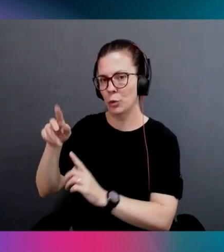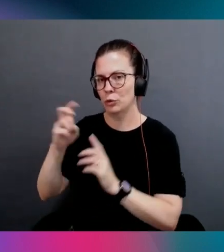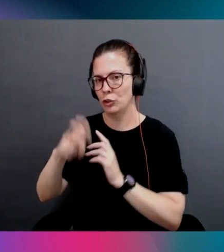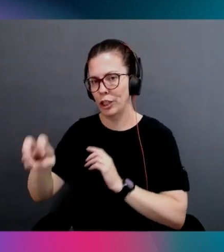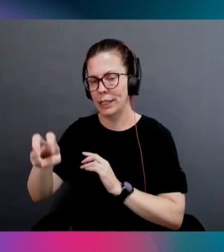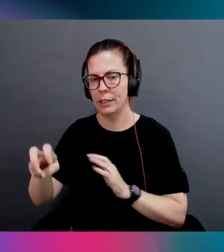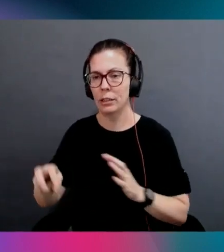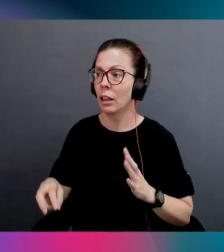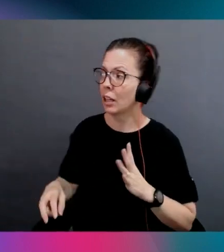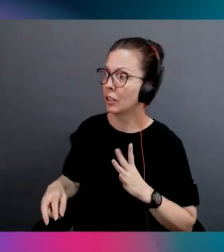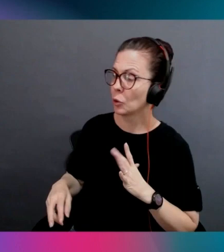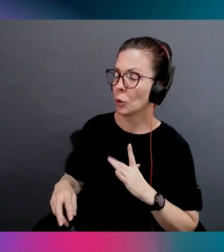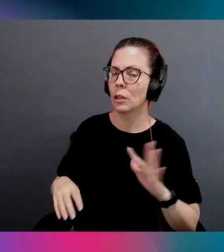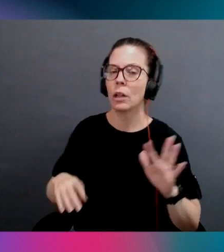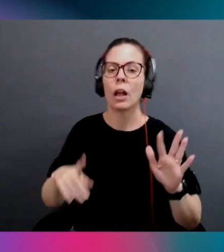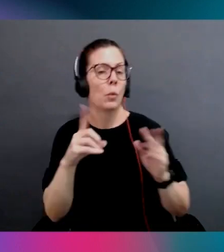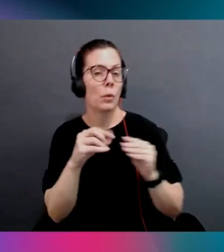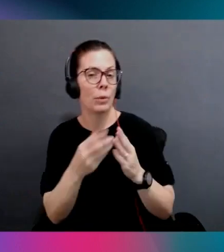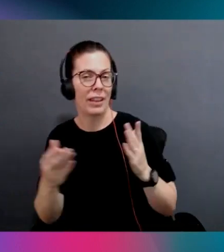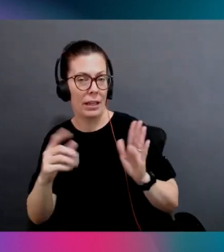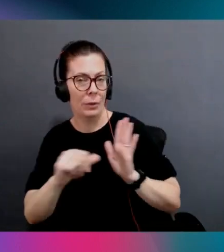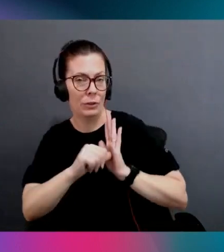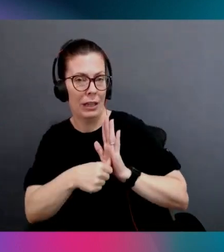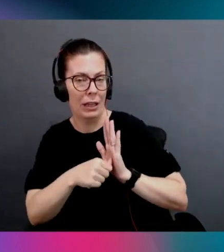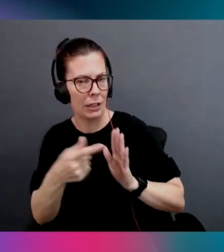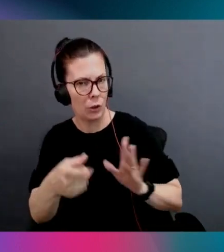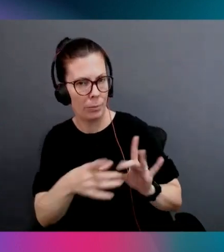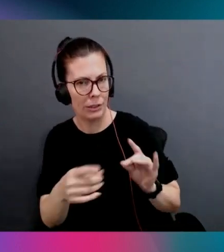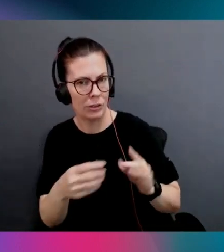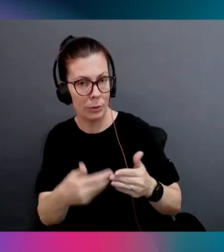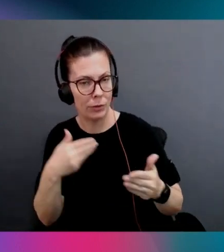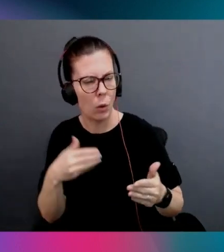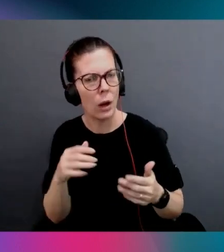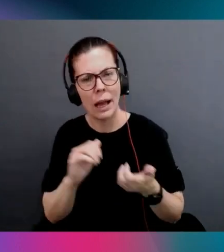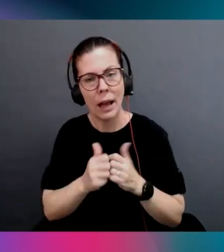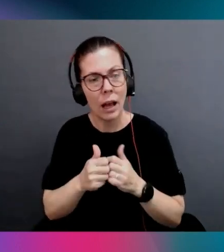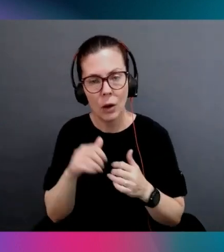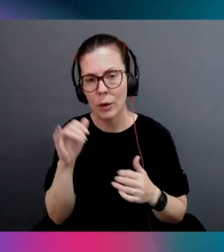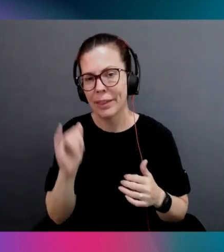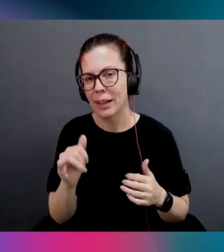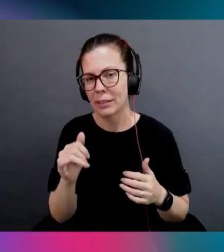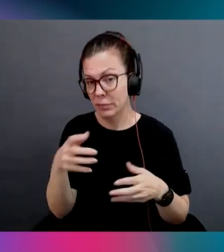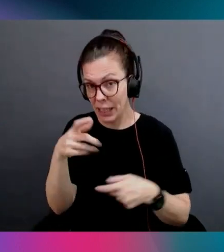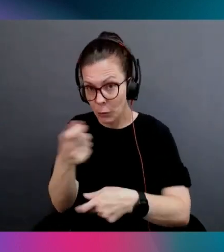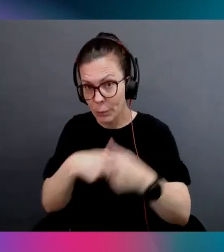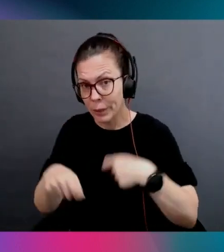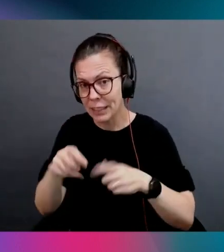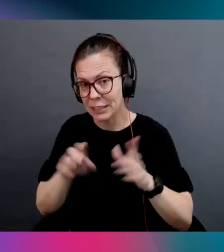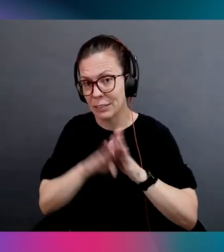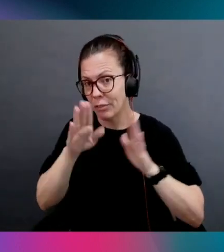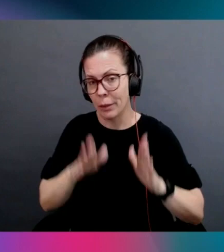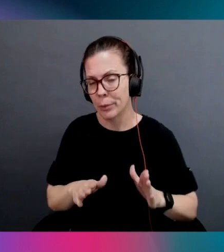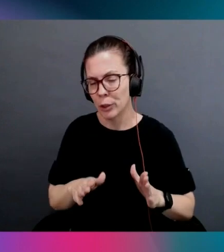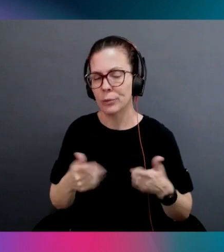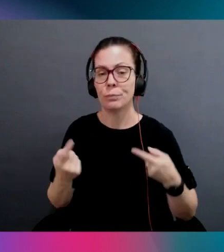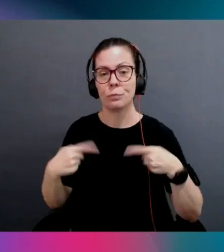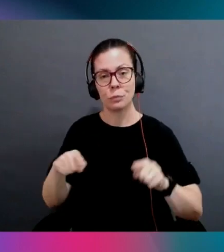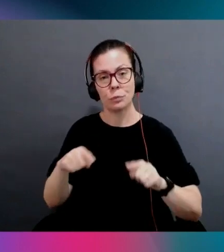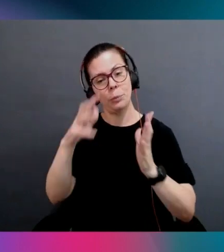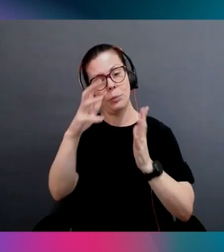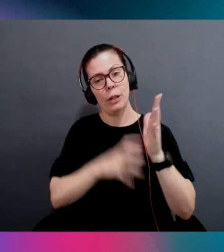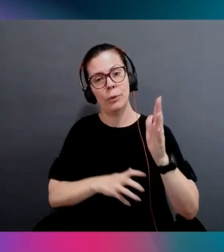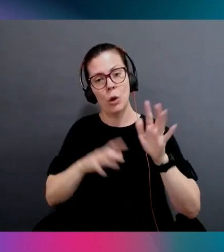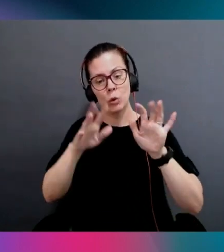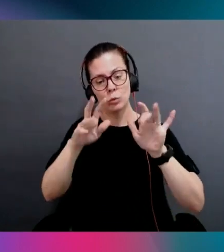right? You mentioned earlier, like, hey, how does this replace the developer? While I'm writing code, the interesting thing is